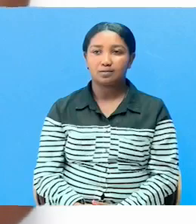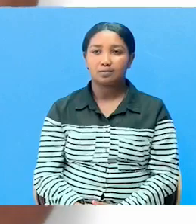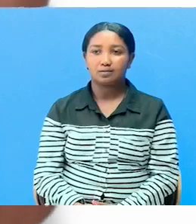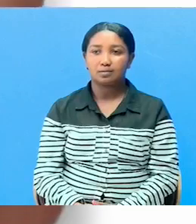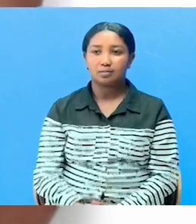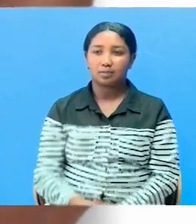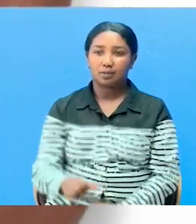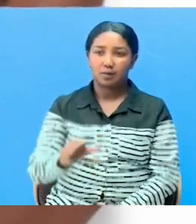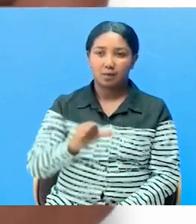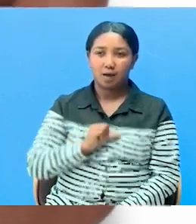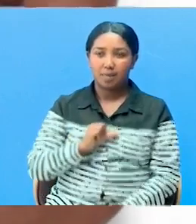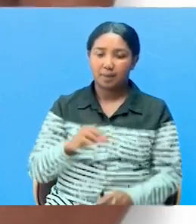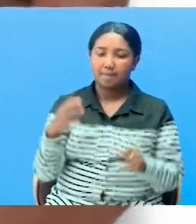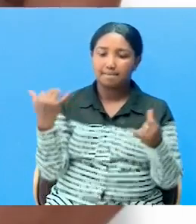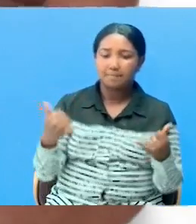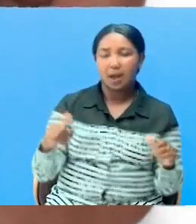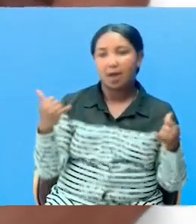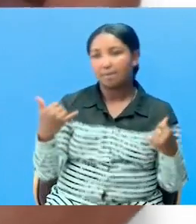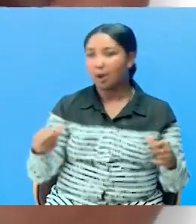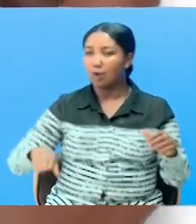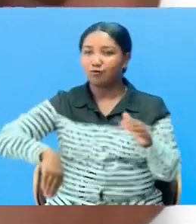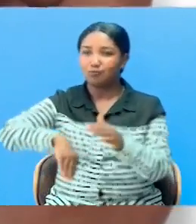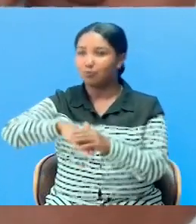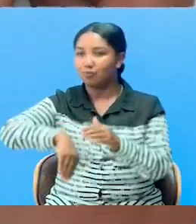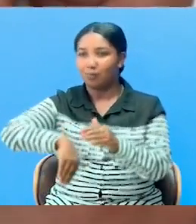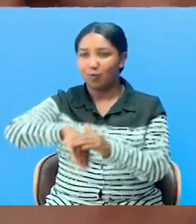I play football.